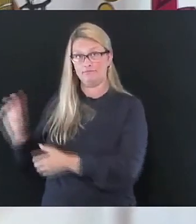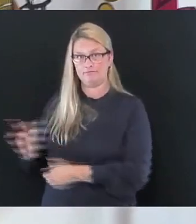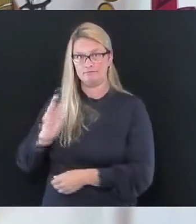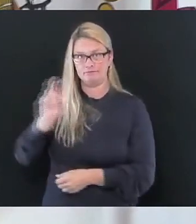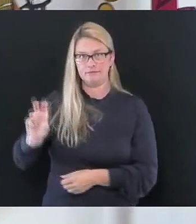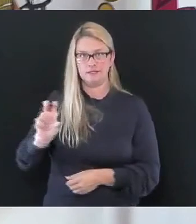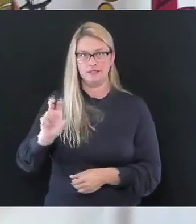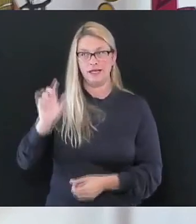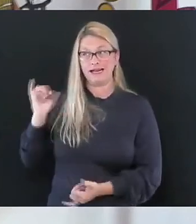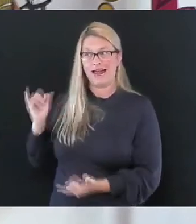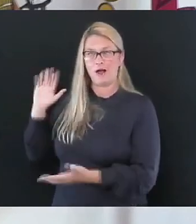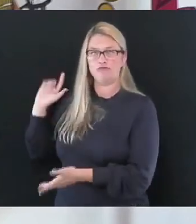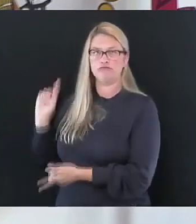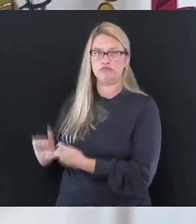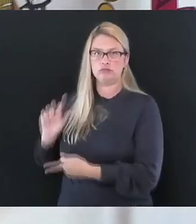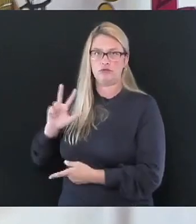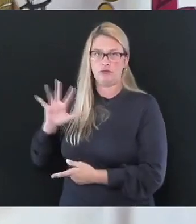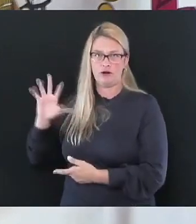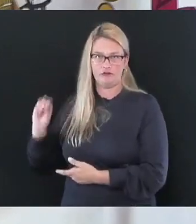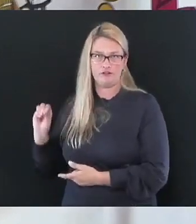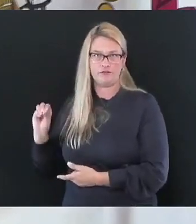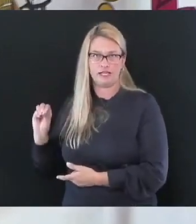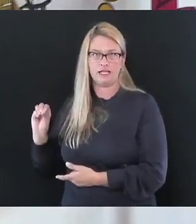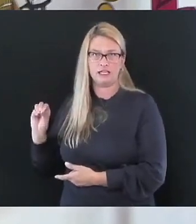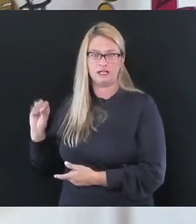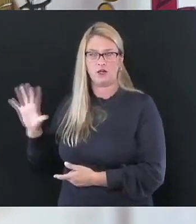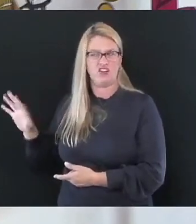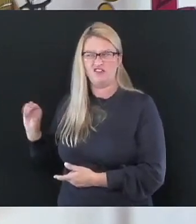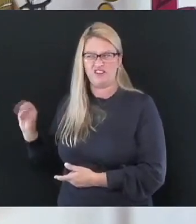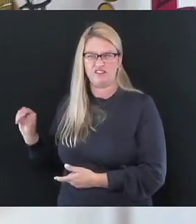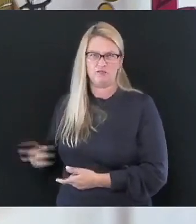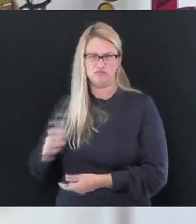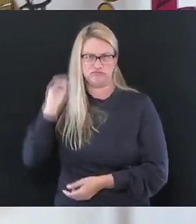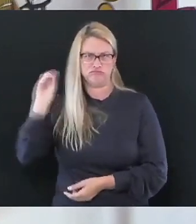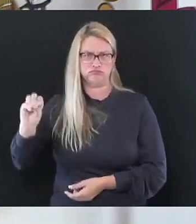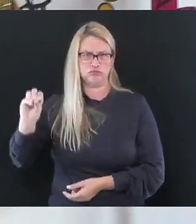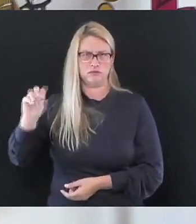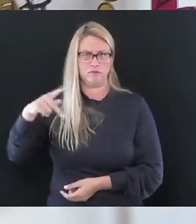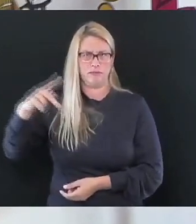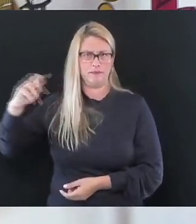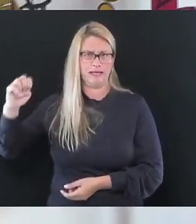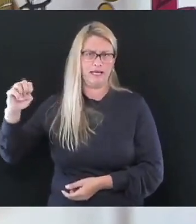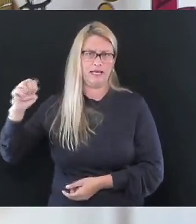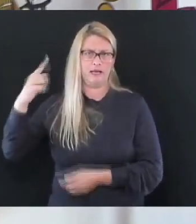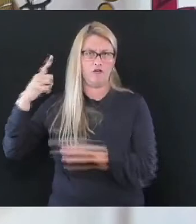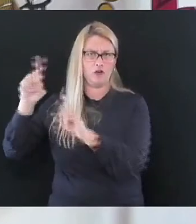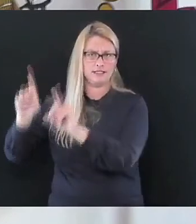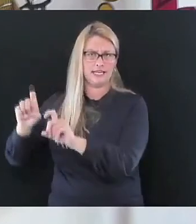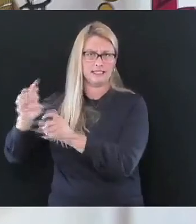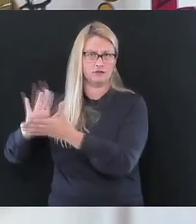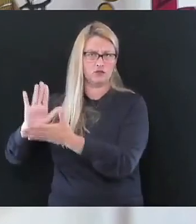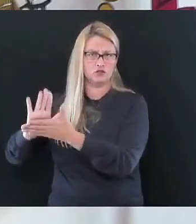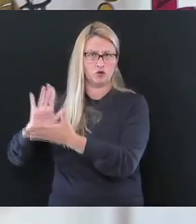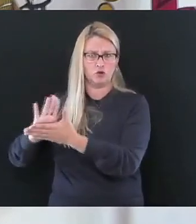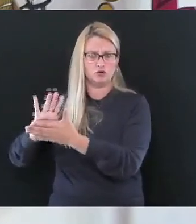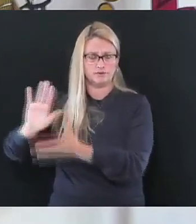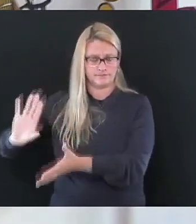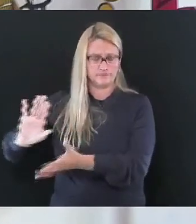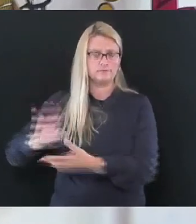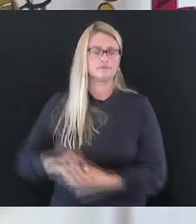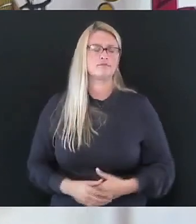to $350. We took 50 and put it over into the PPE and the testing, of our,